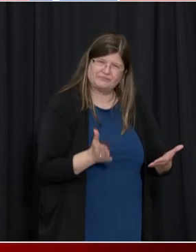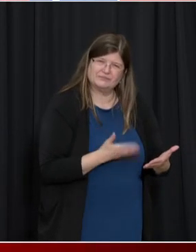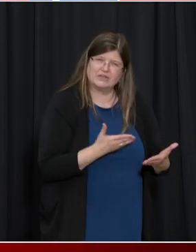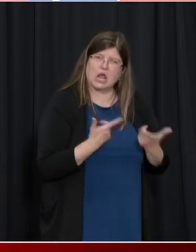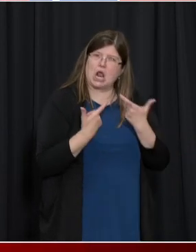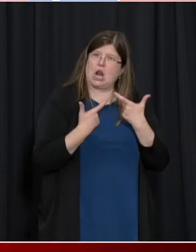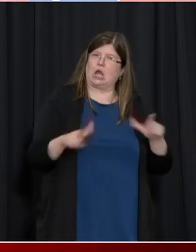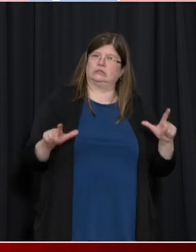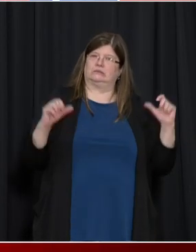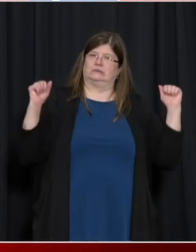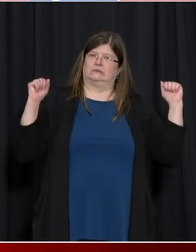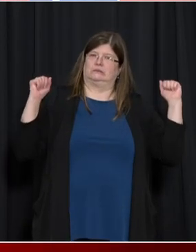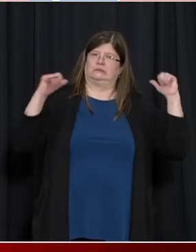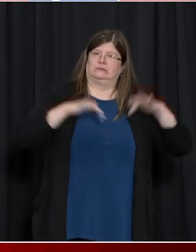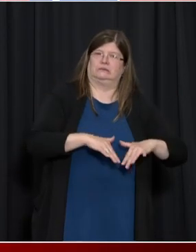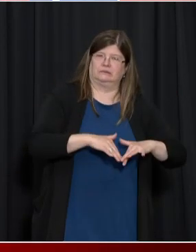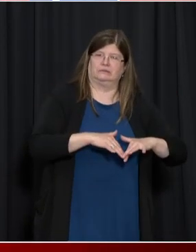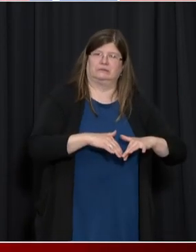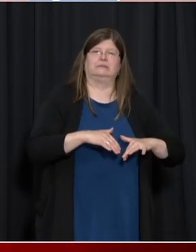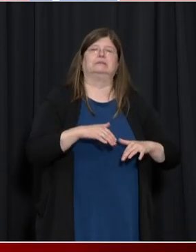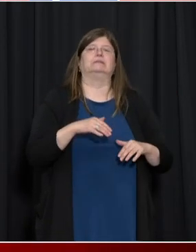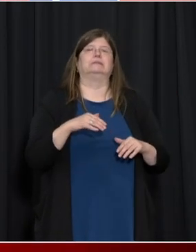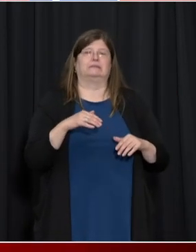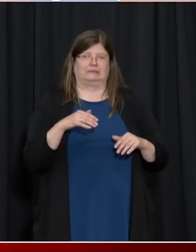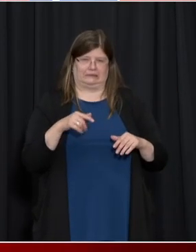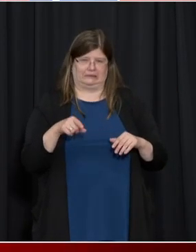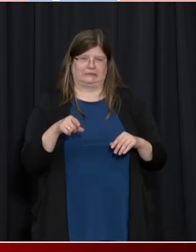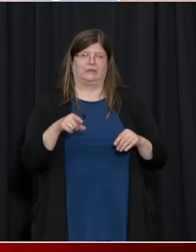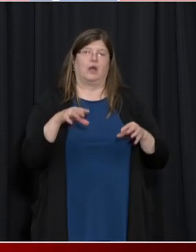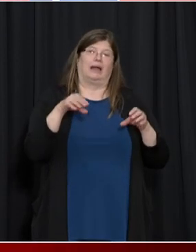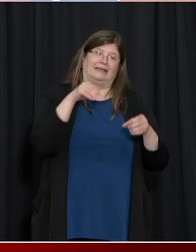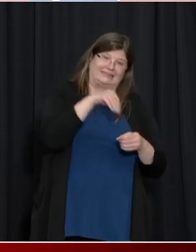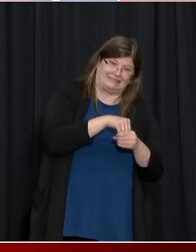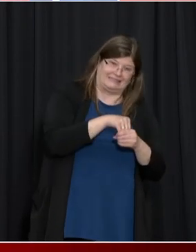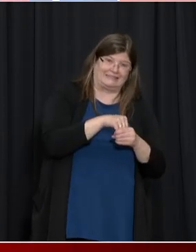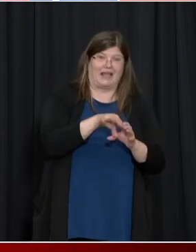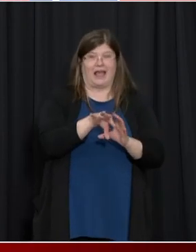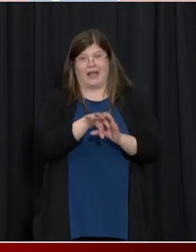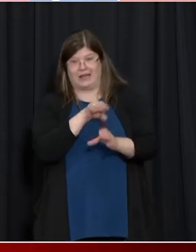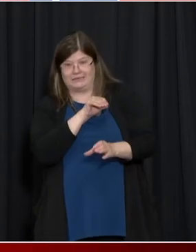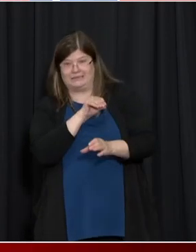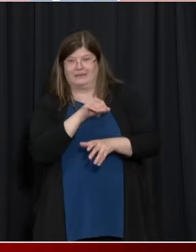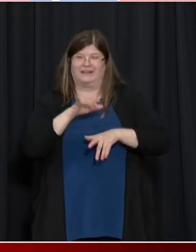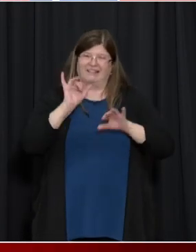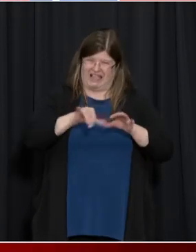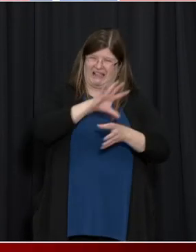Okay, large gatherings, indoor and outdoor gatherings.